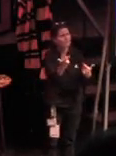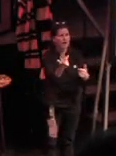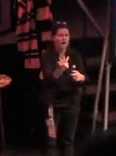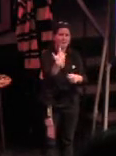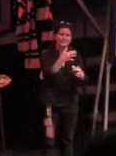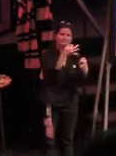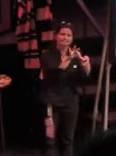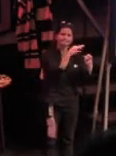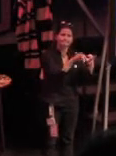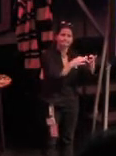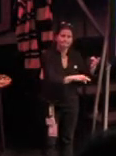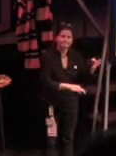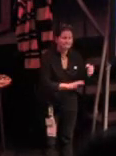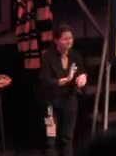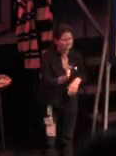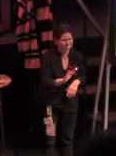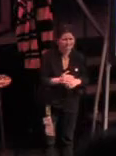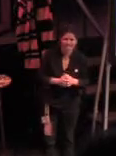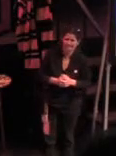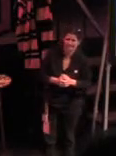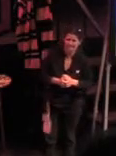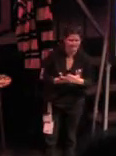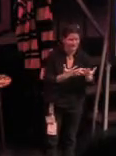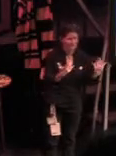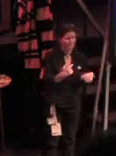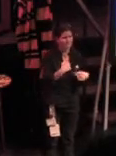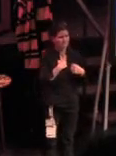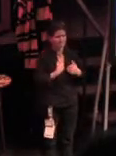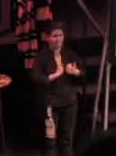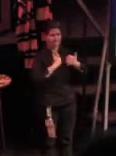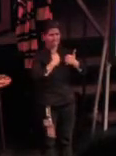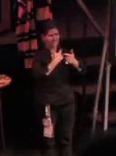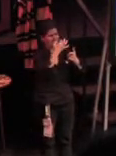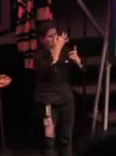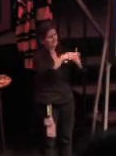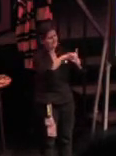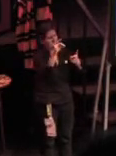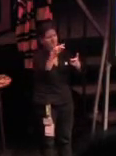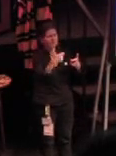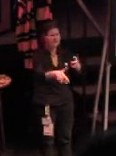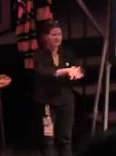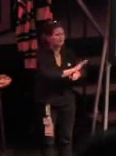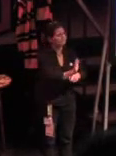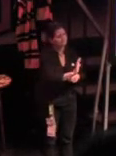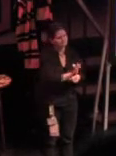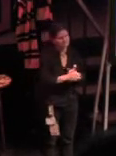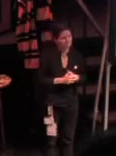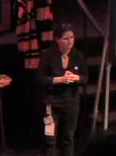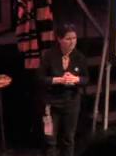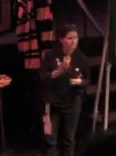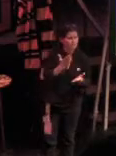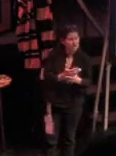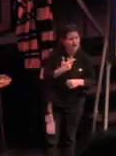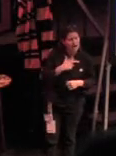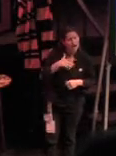And I also think just purely calling it out, as I am doing now. But I choose to work in depth.